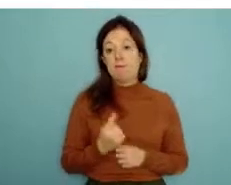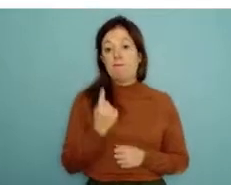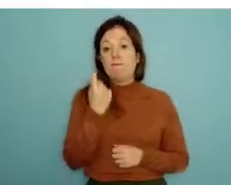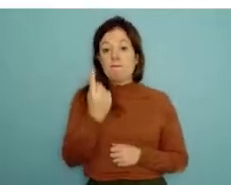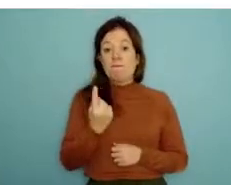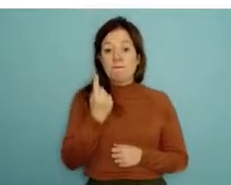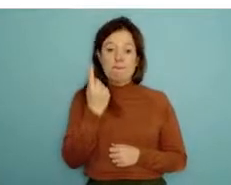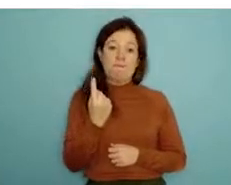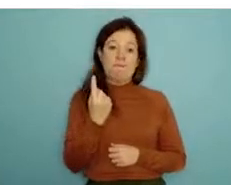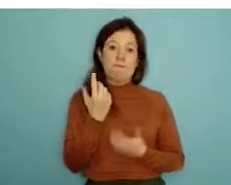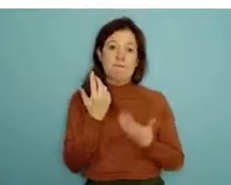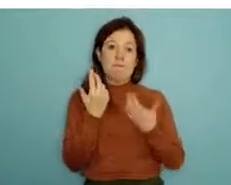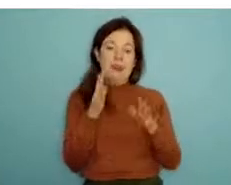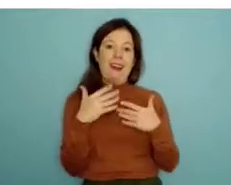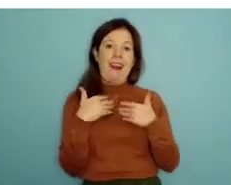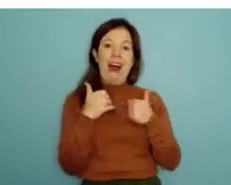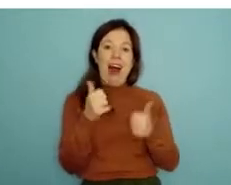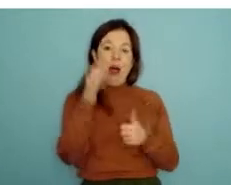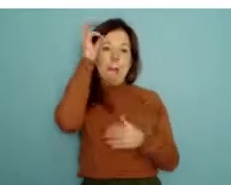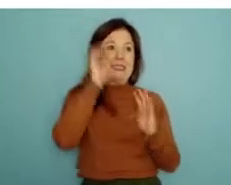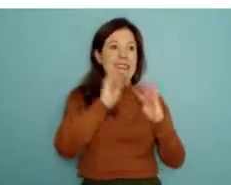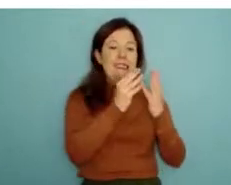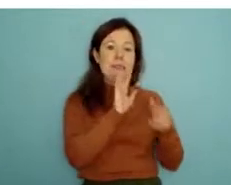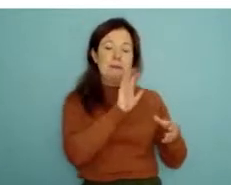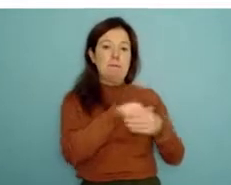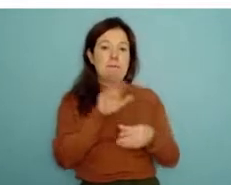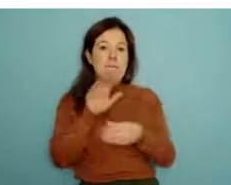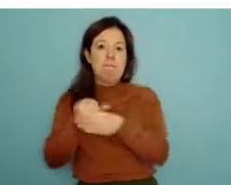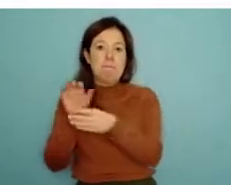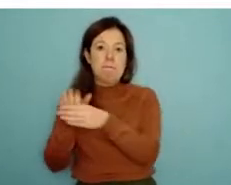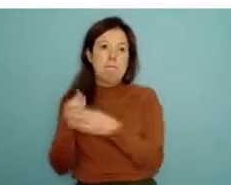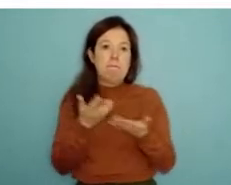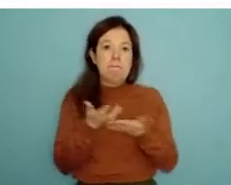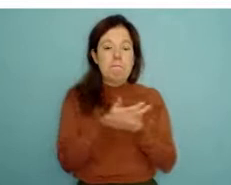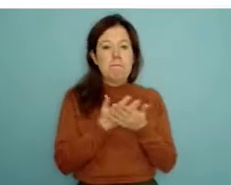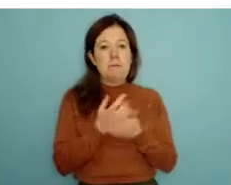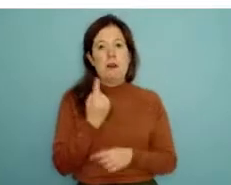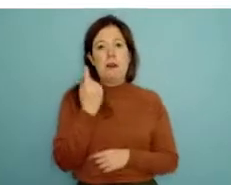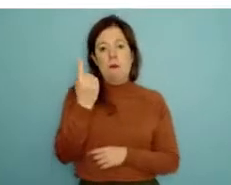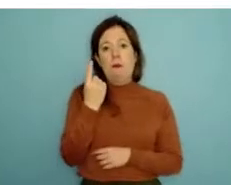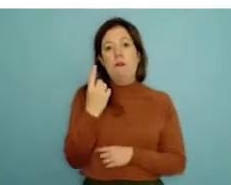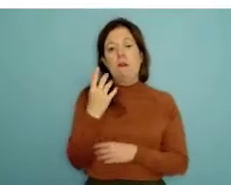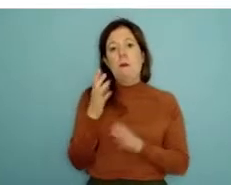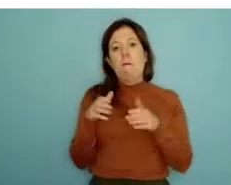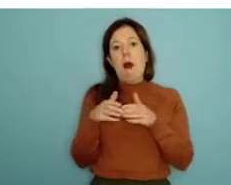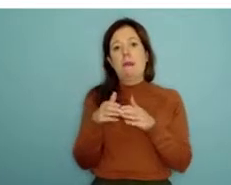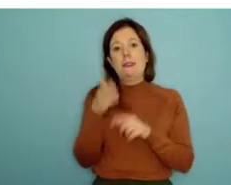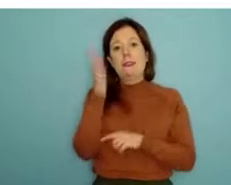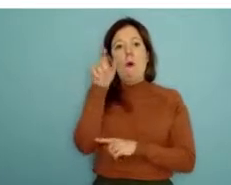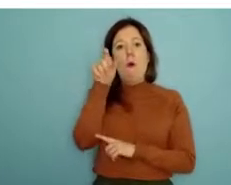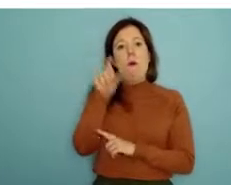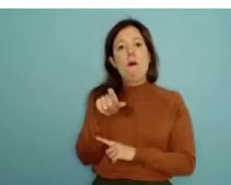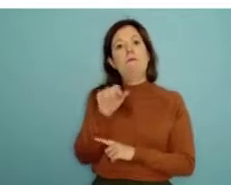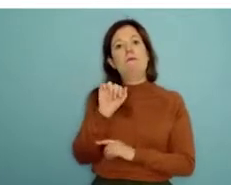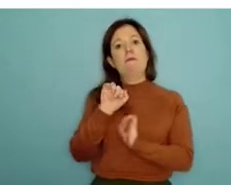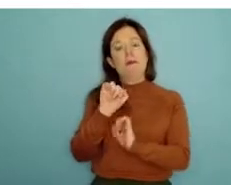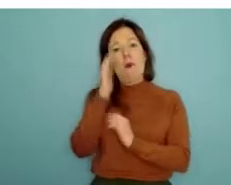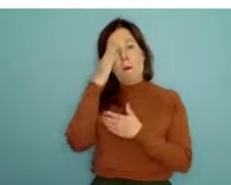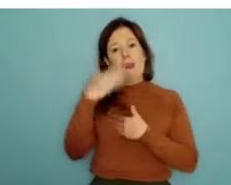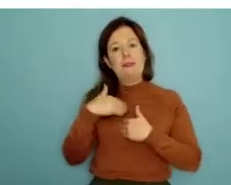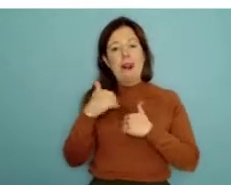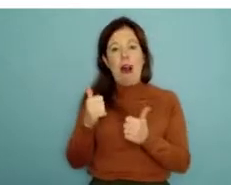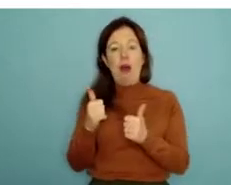number of health committees and is our party spokesman for mental health. So